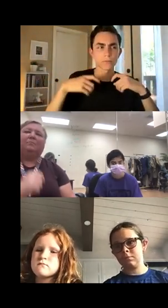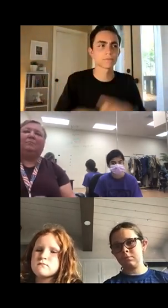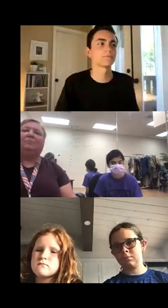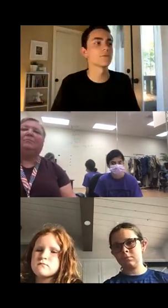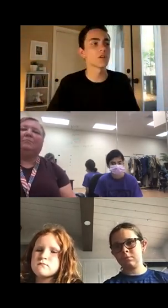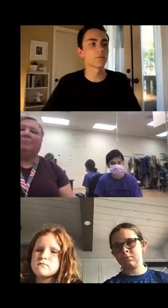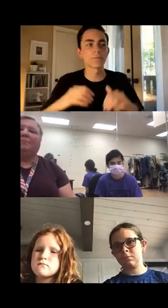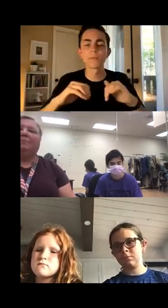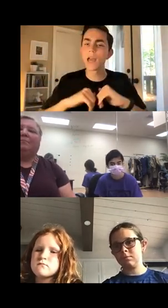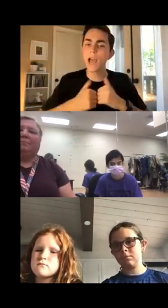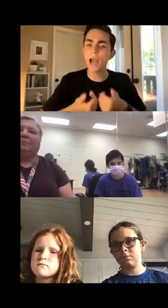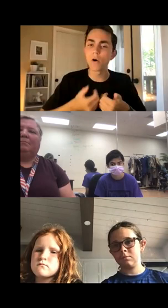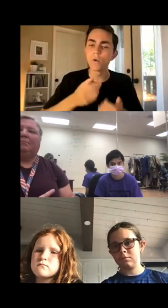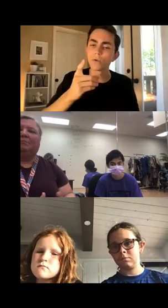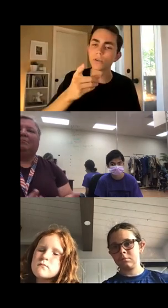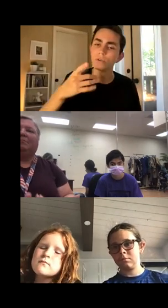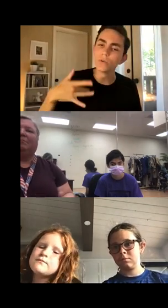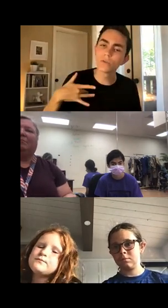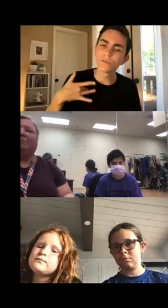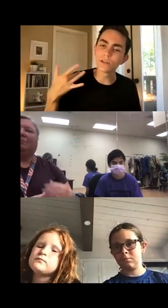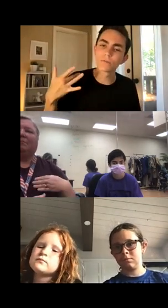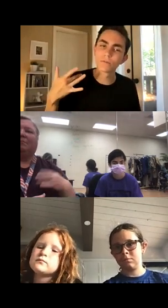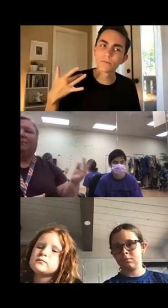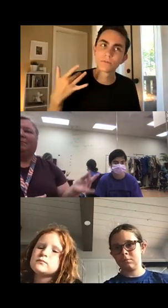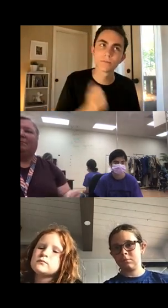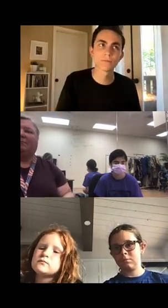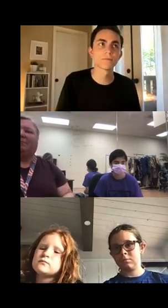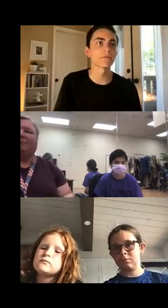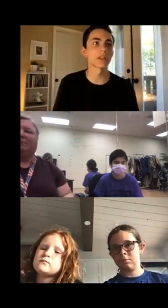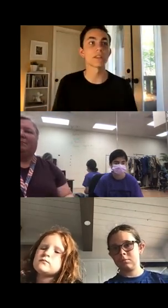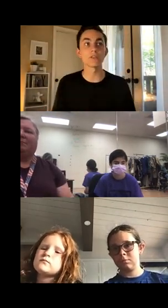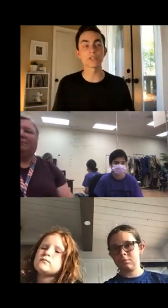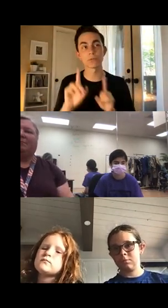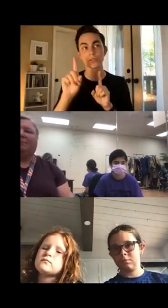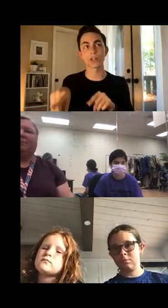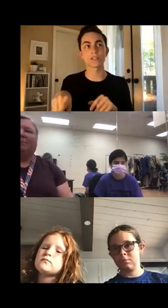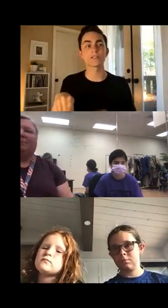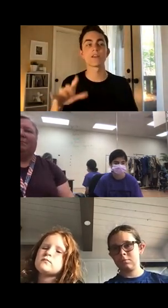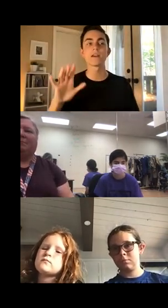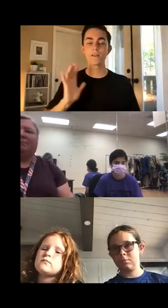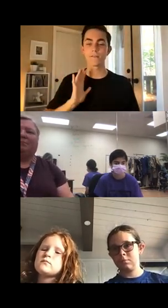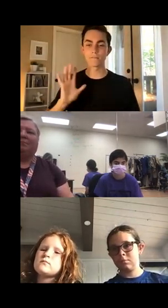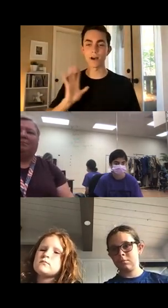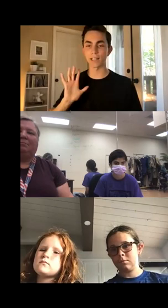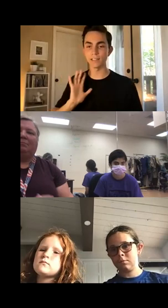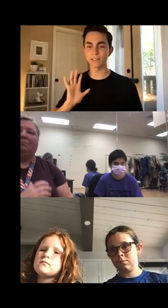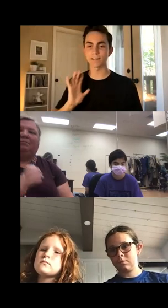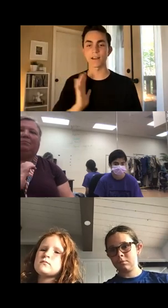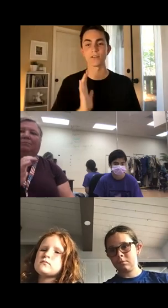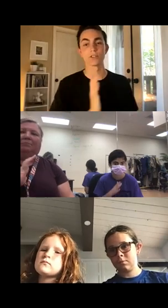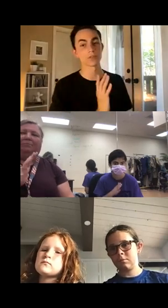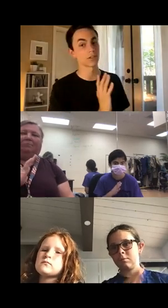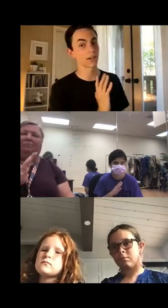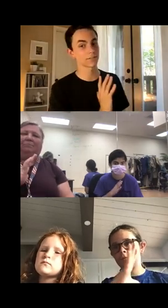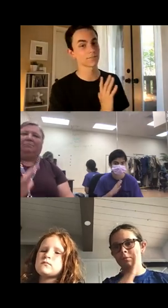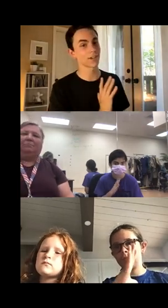go down. So how you feel. And then here are some responses. Fine. I use